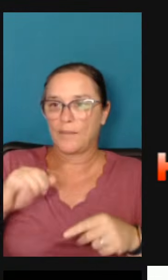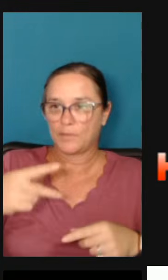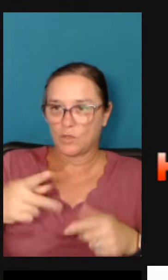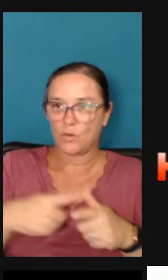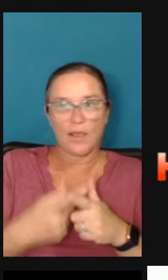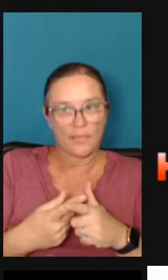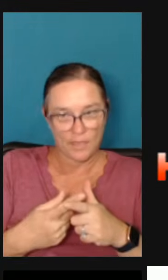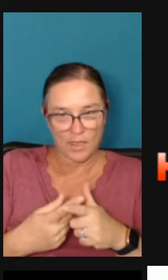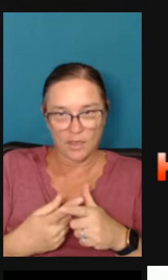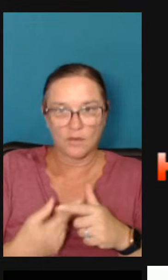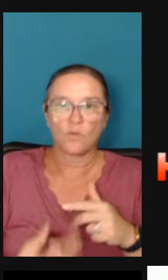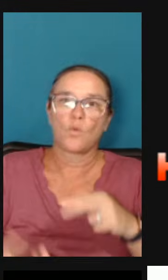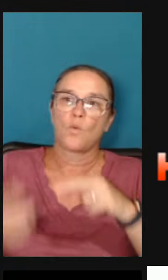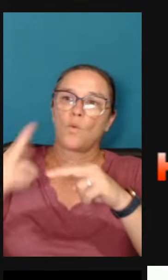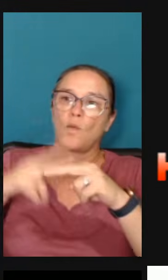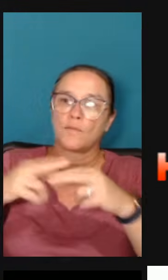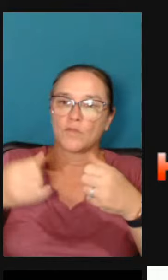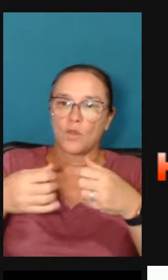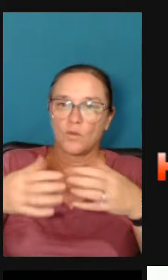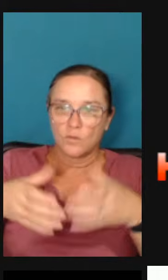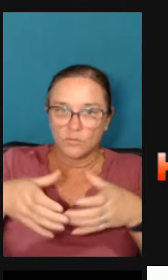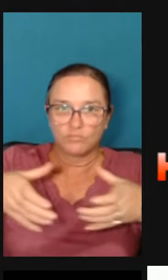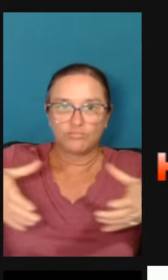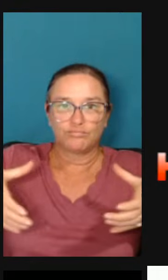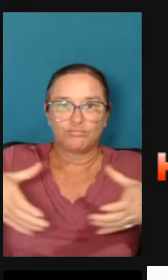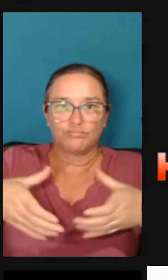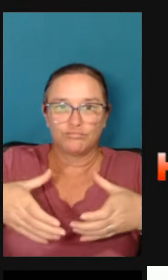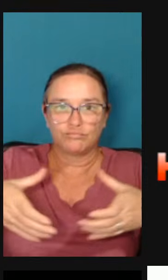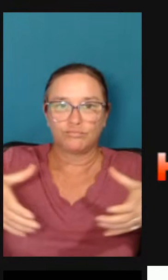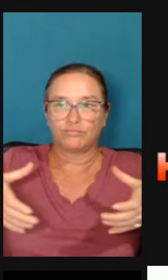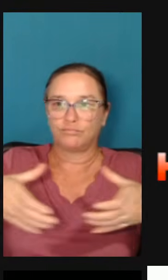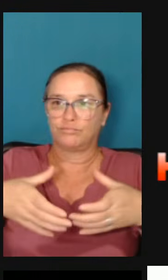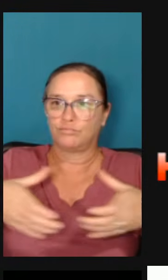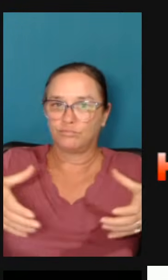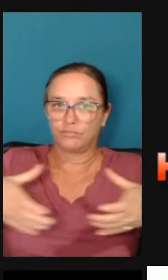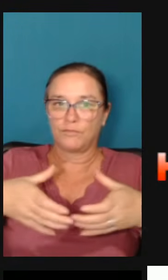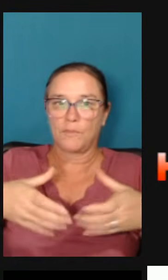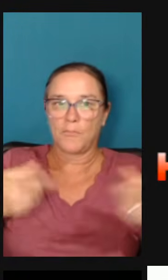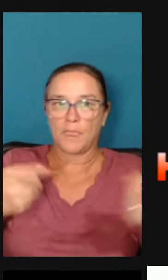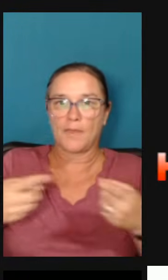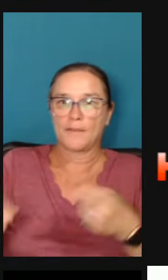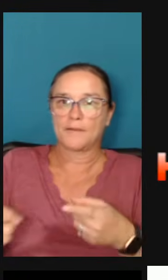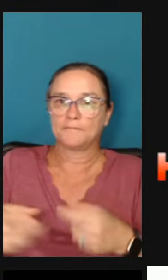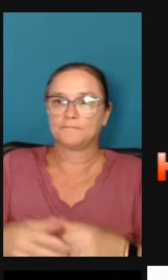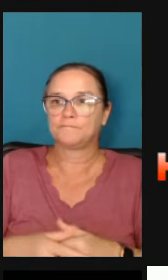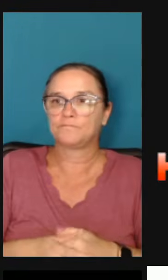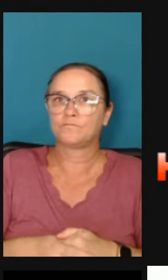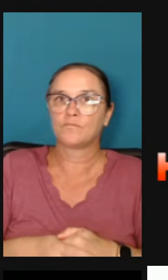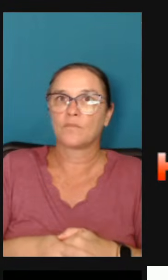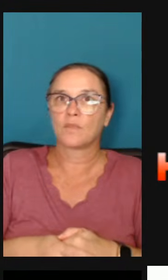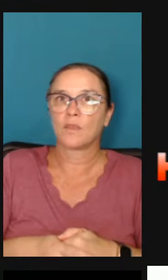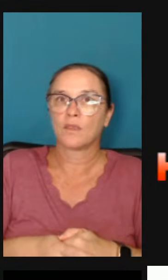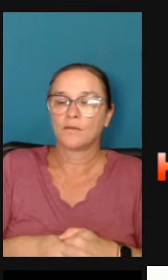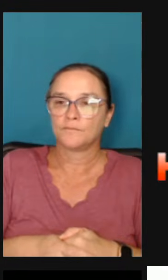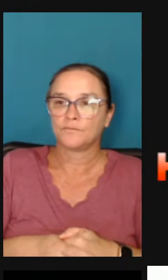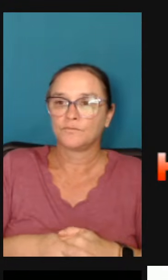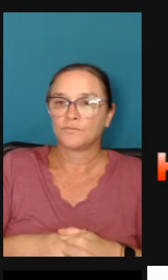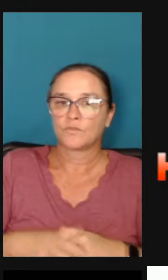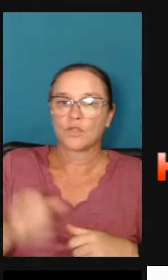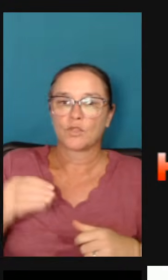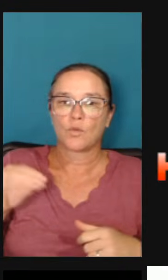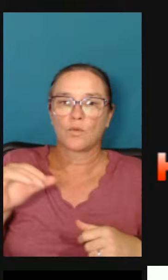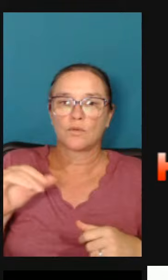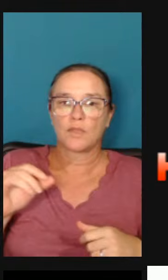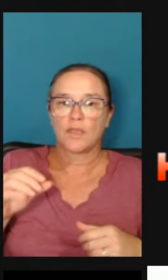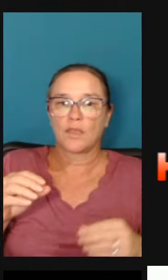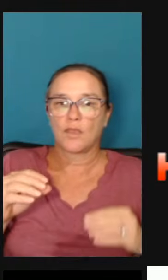come back up again and keep doing that as well. And you can see this stretching further and further apart every time. So it's kind of like wiggling a tooth or something. We're